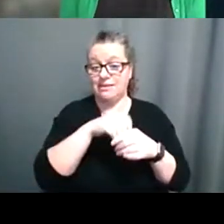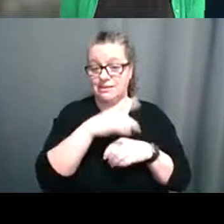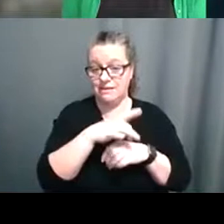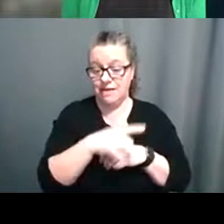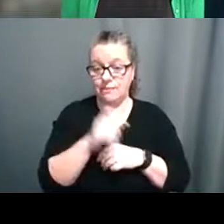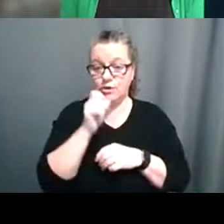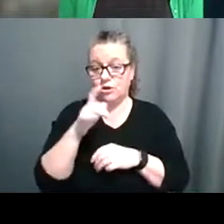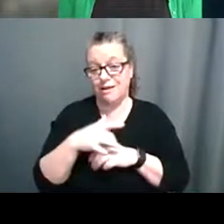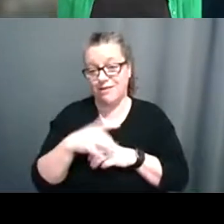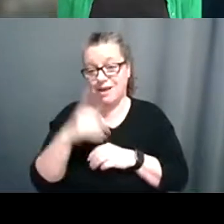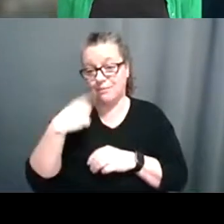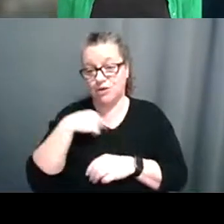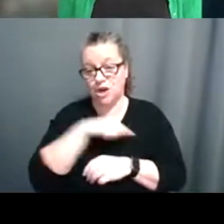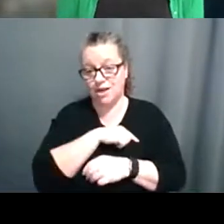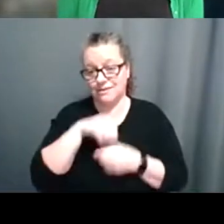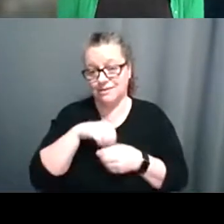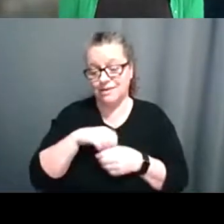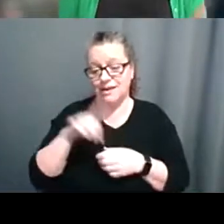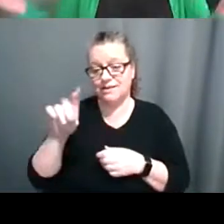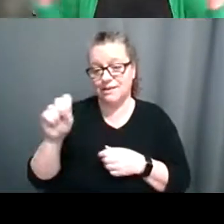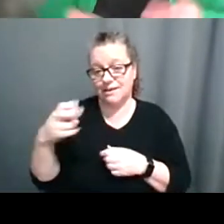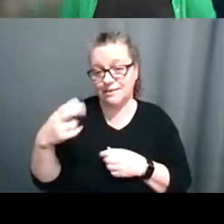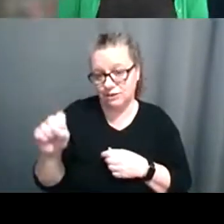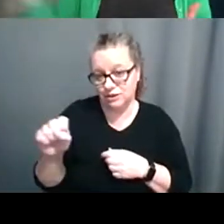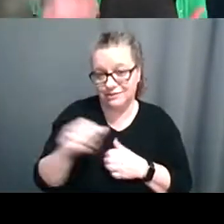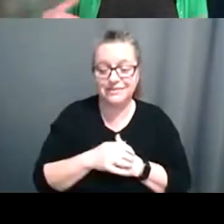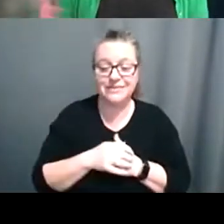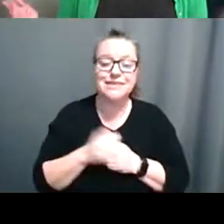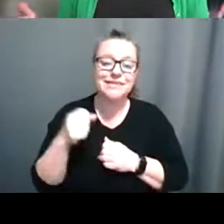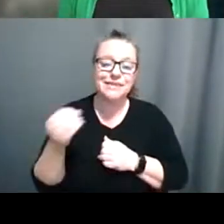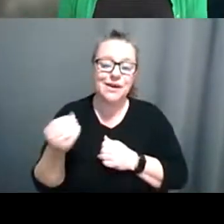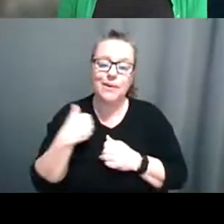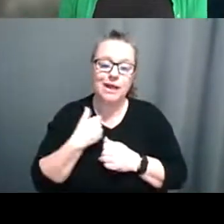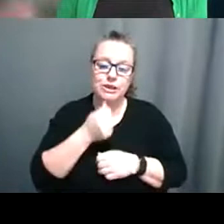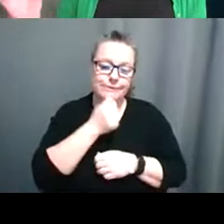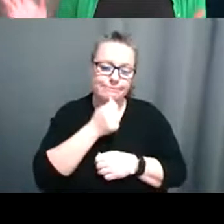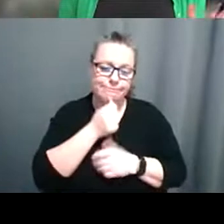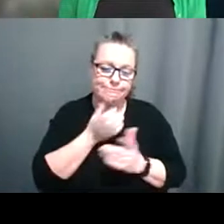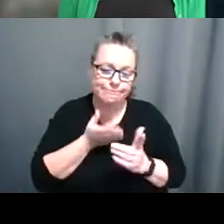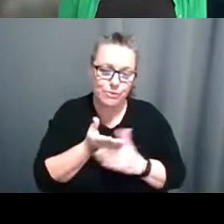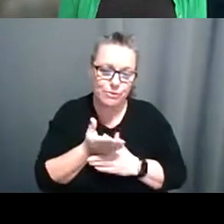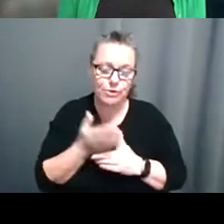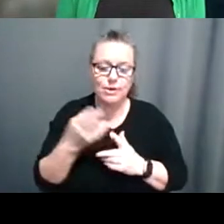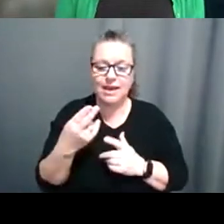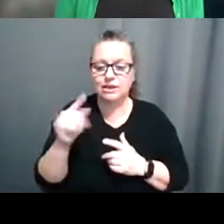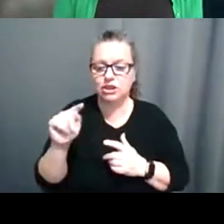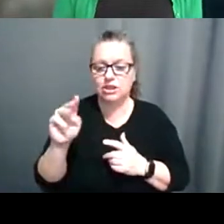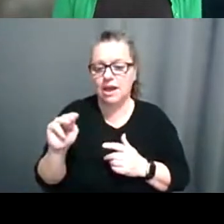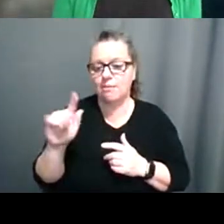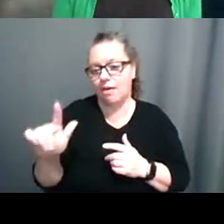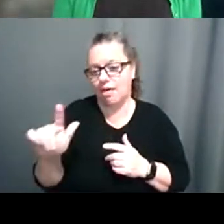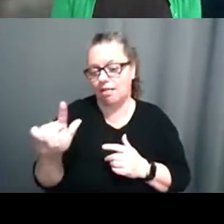available for us within DSHS to use. So I just made do with some HTML code and